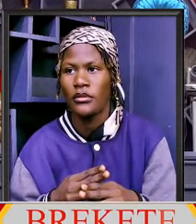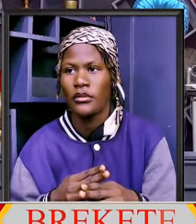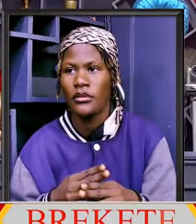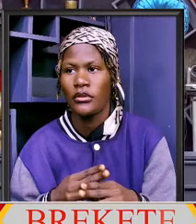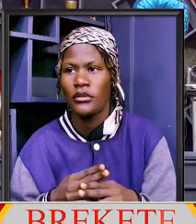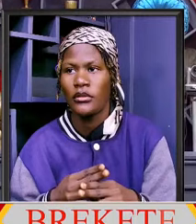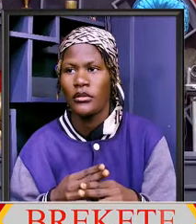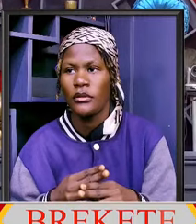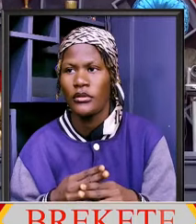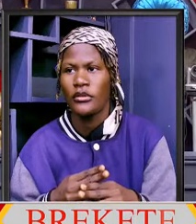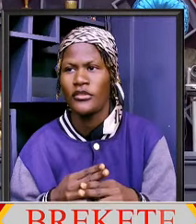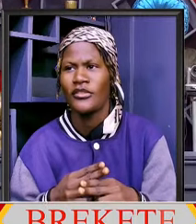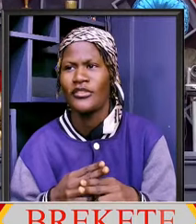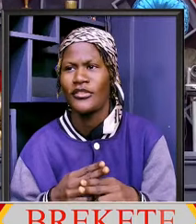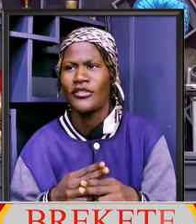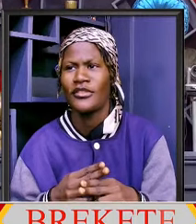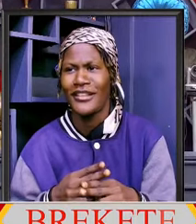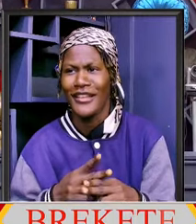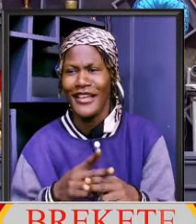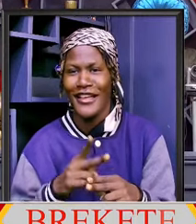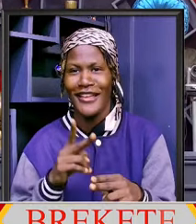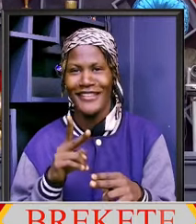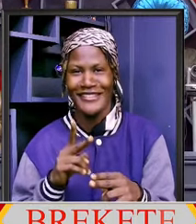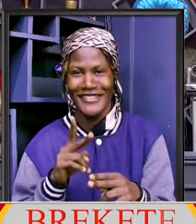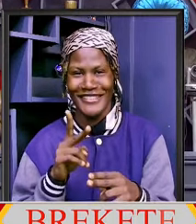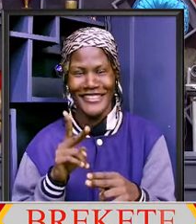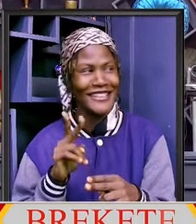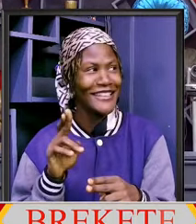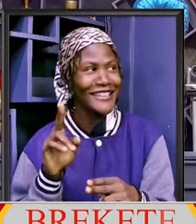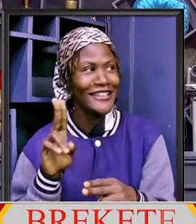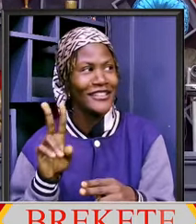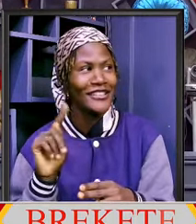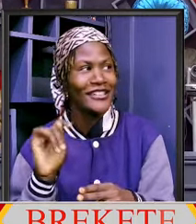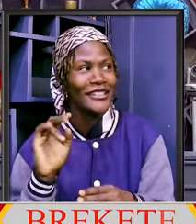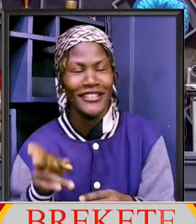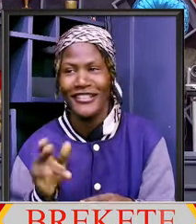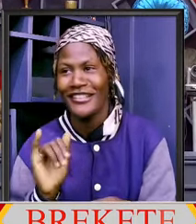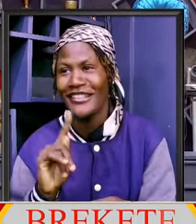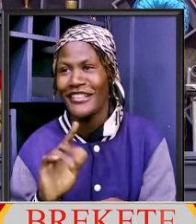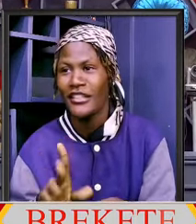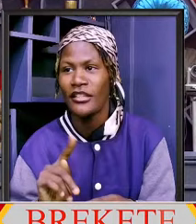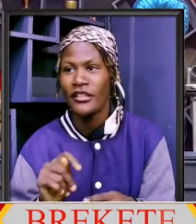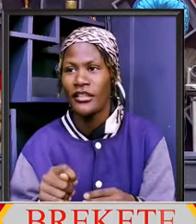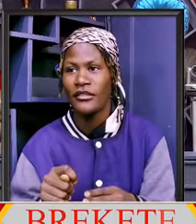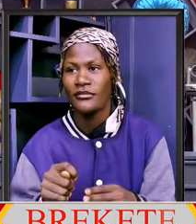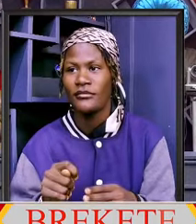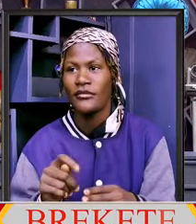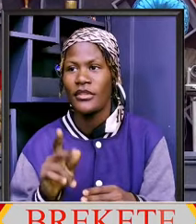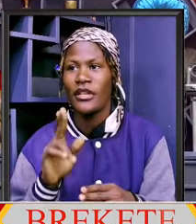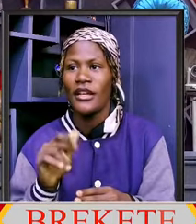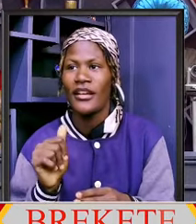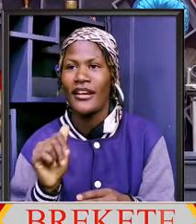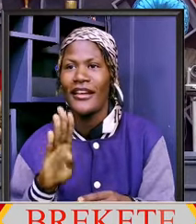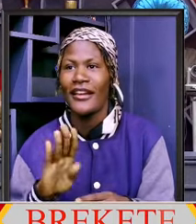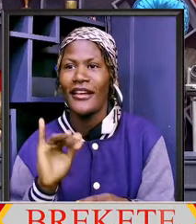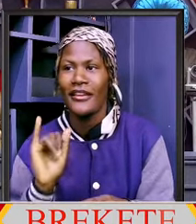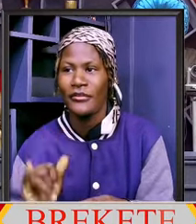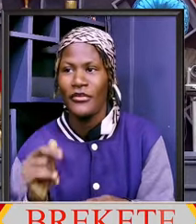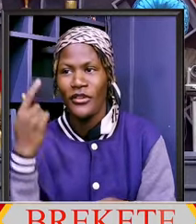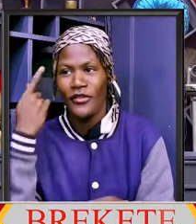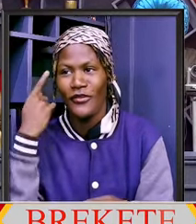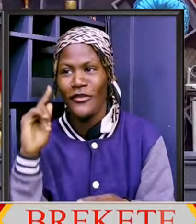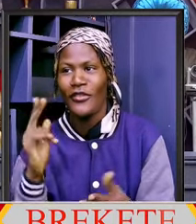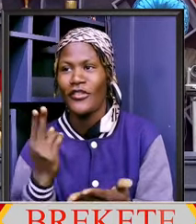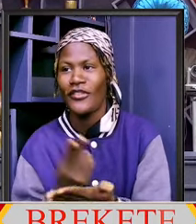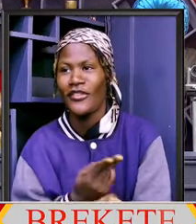Eh? R-U-T-H. Ruth. Okay. Rabbi. Pohausa. Mm-hmm.